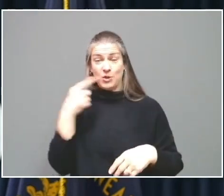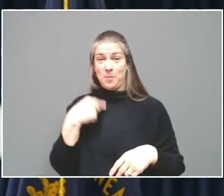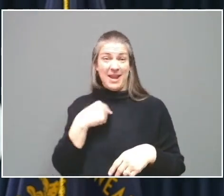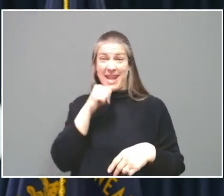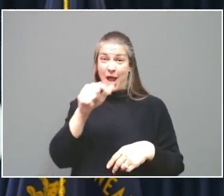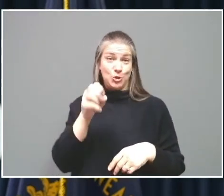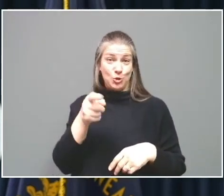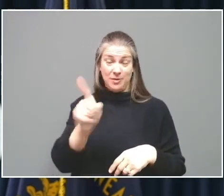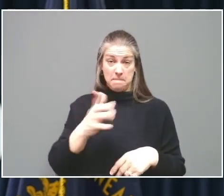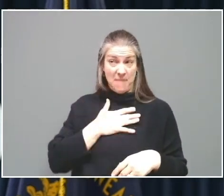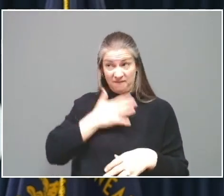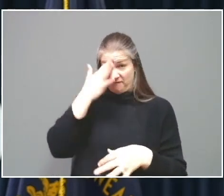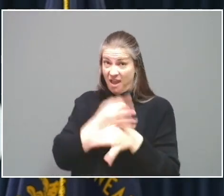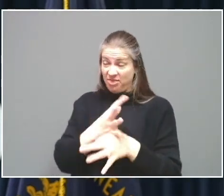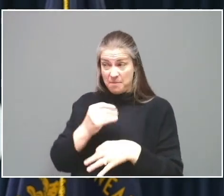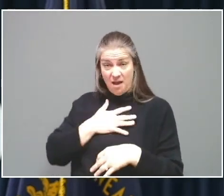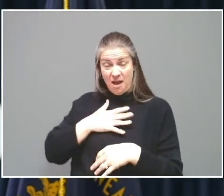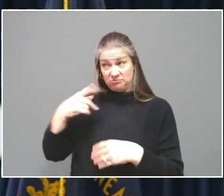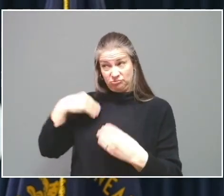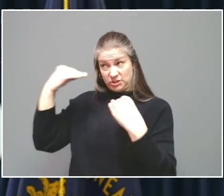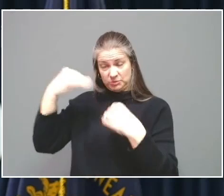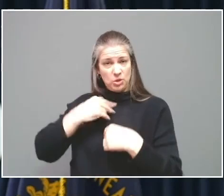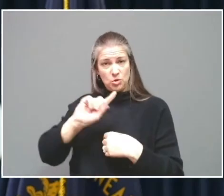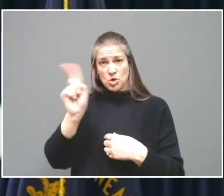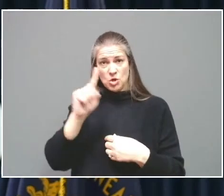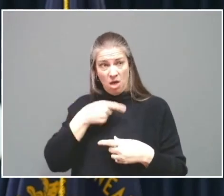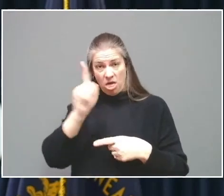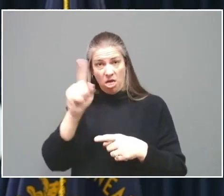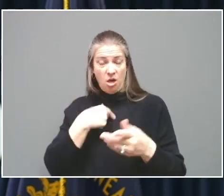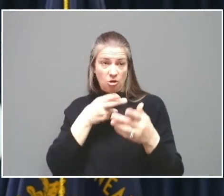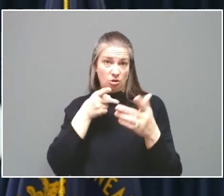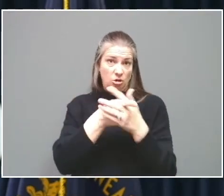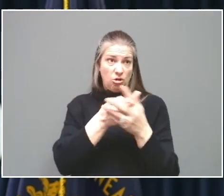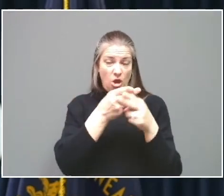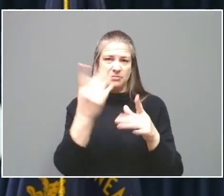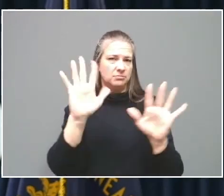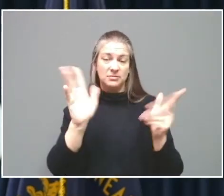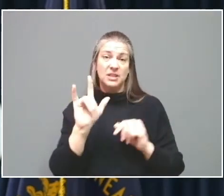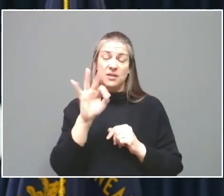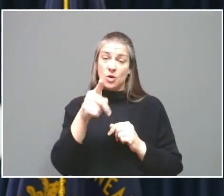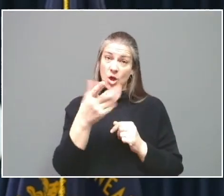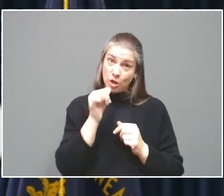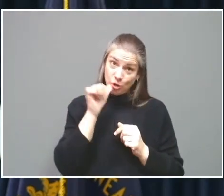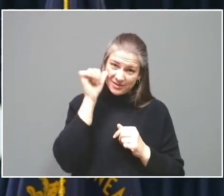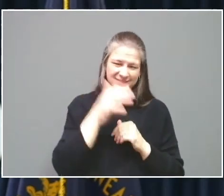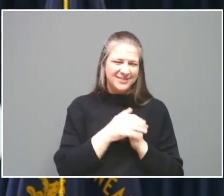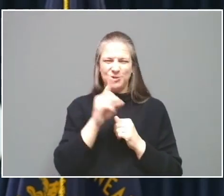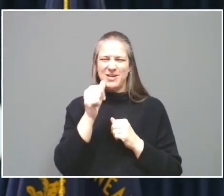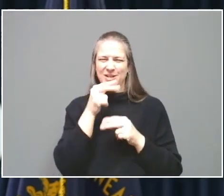raised. My faith teaches me the same thing. And if we actually want to have adult conversations, let's not call each other